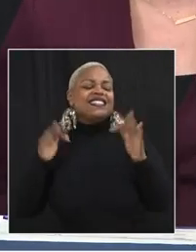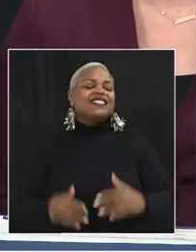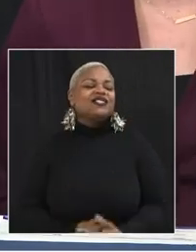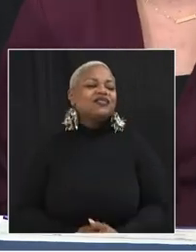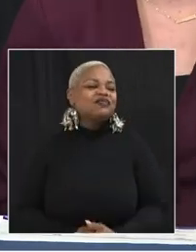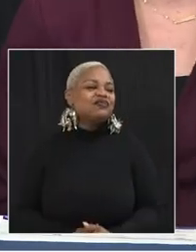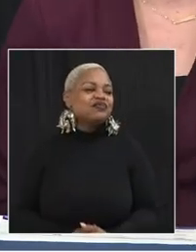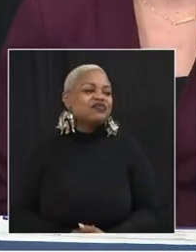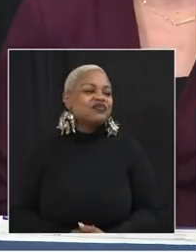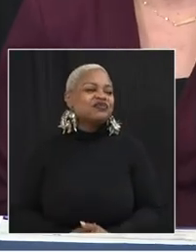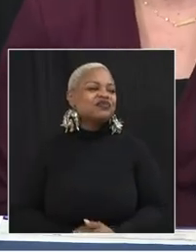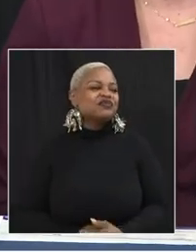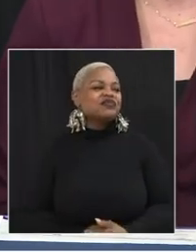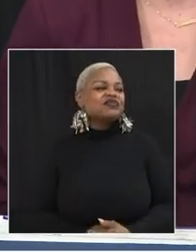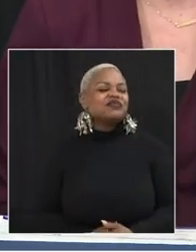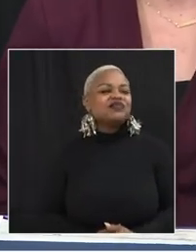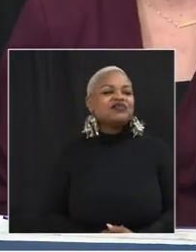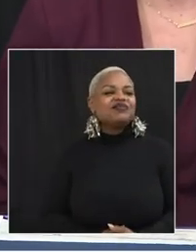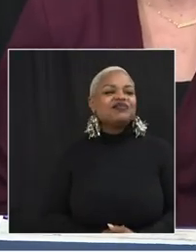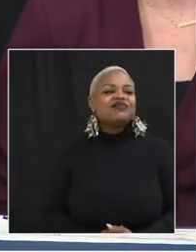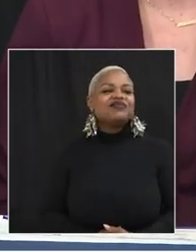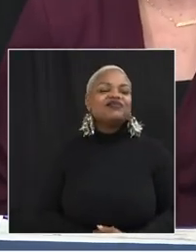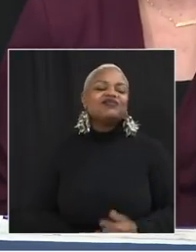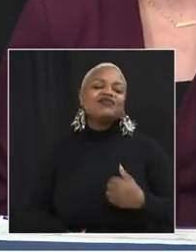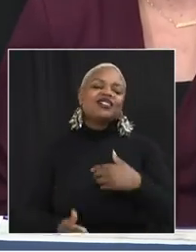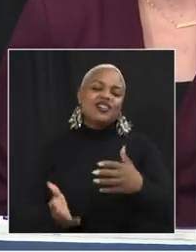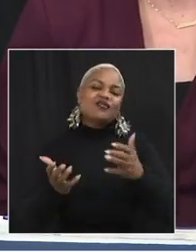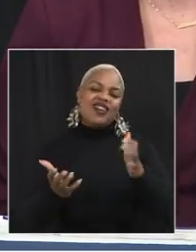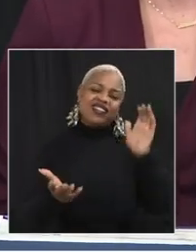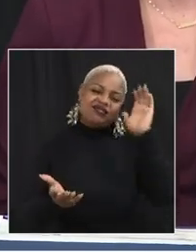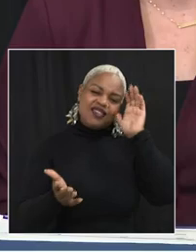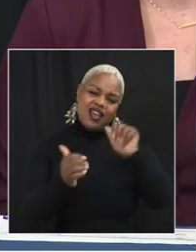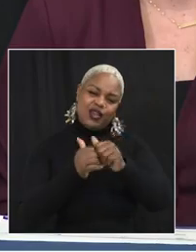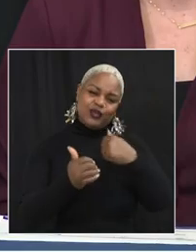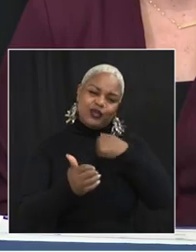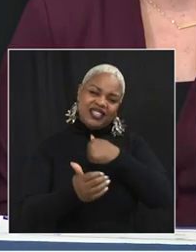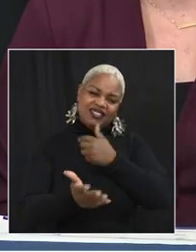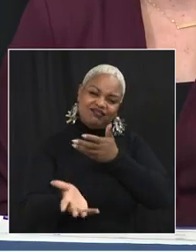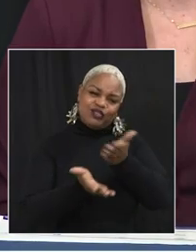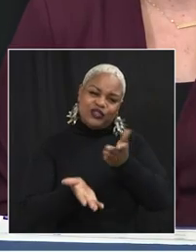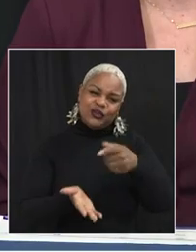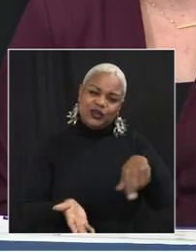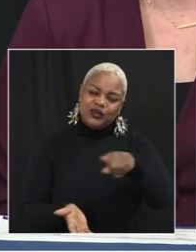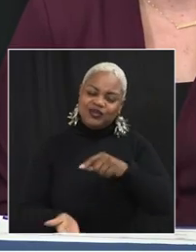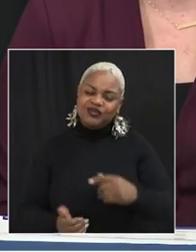And it's all about hearing how we can better serve you. And I want to begin by